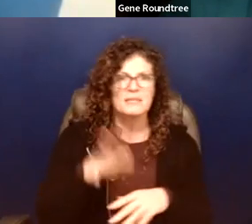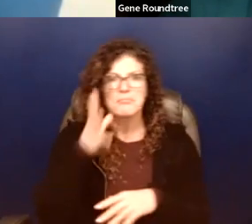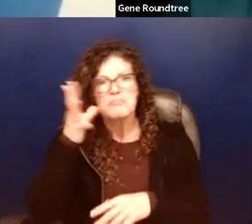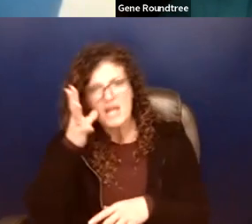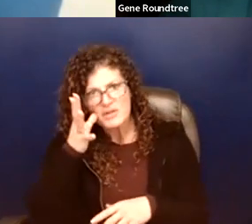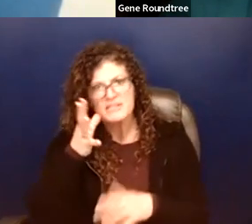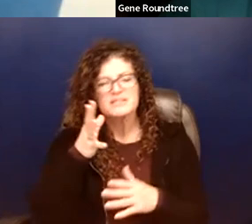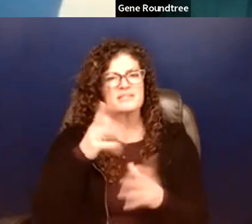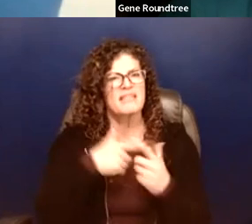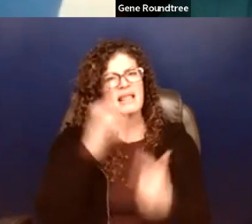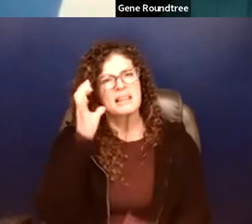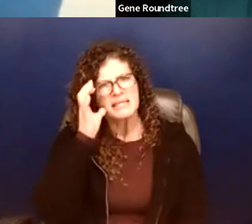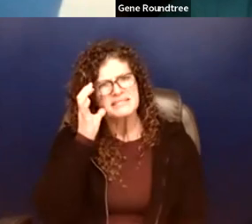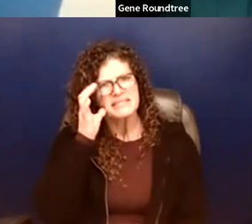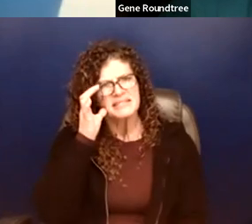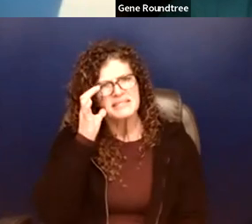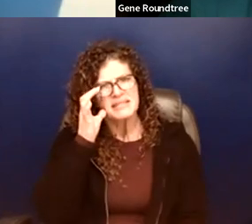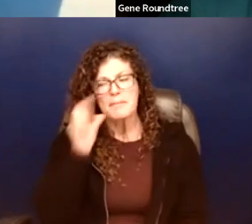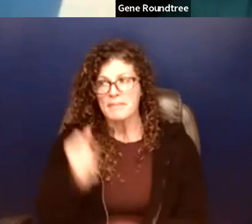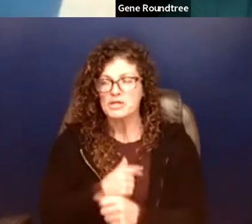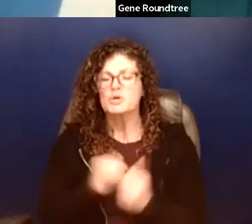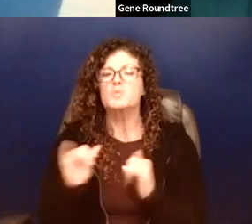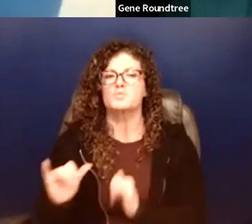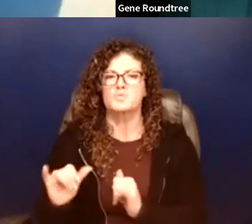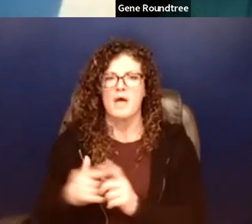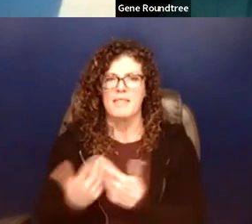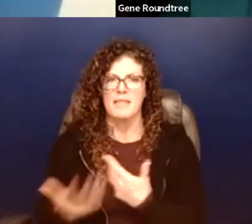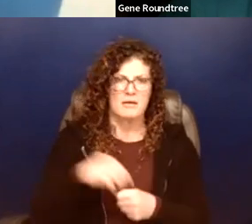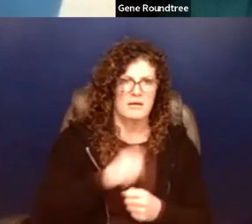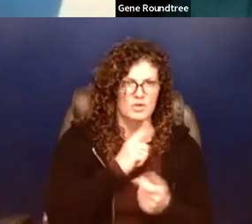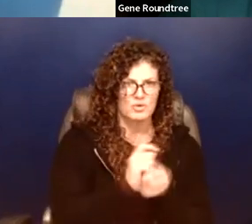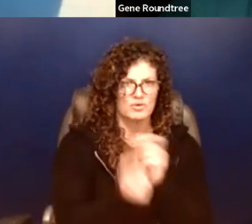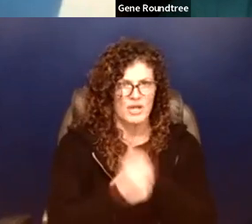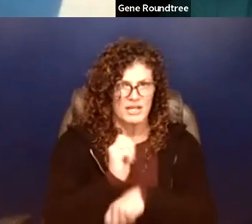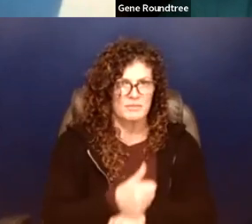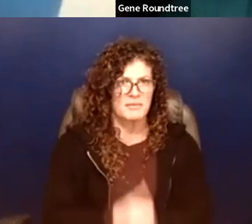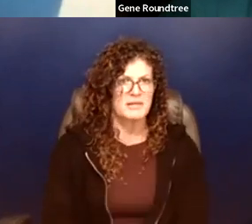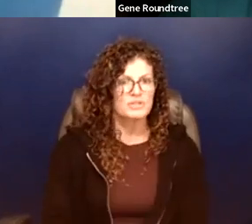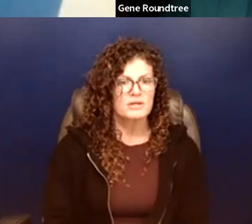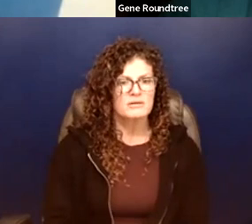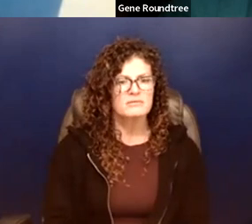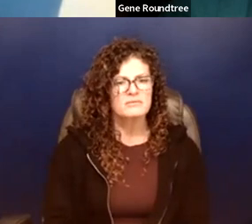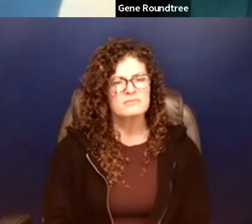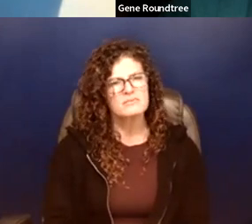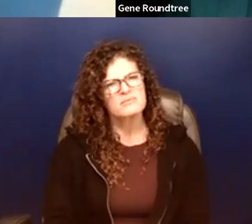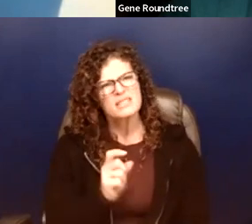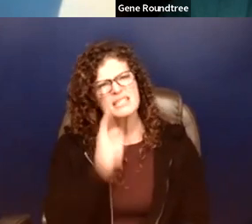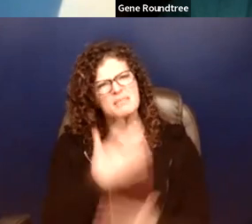actually implement changes based off of what is actually going on. A way for them to be hands-on with the parents as